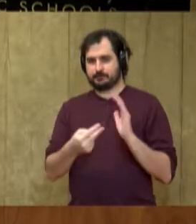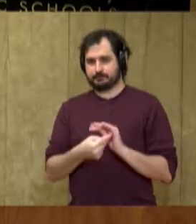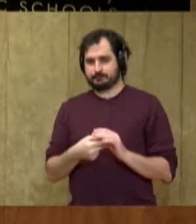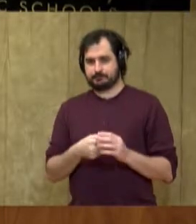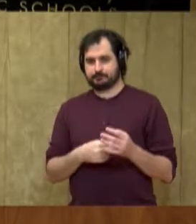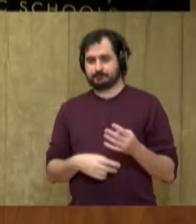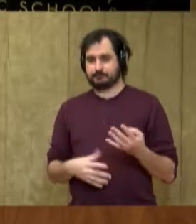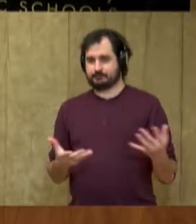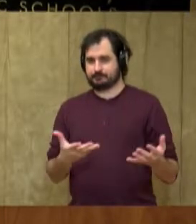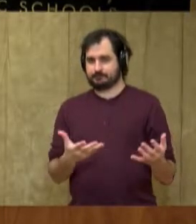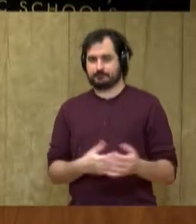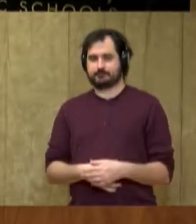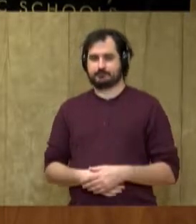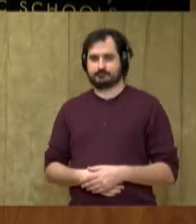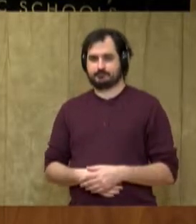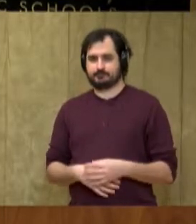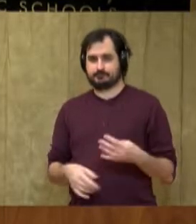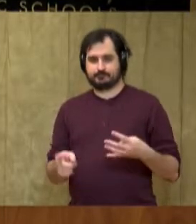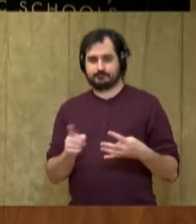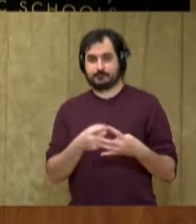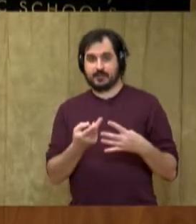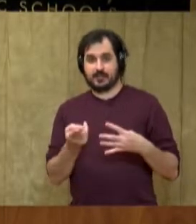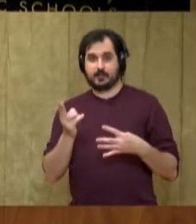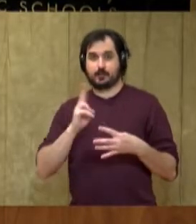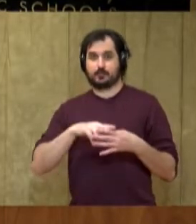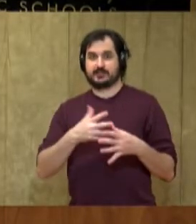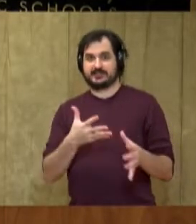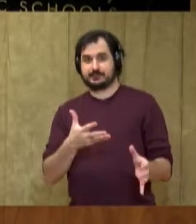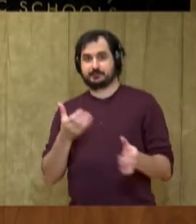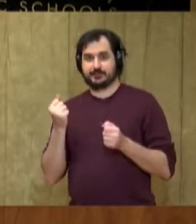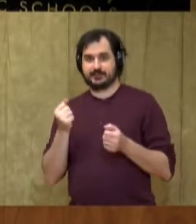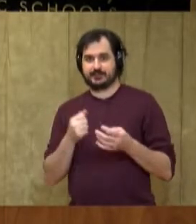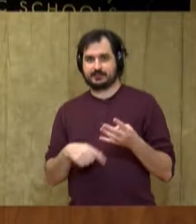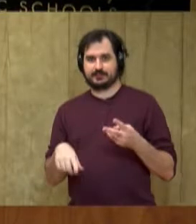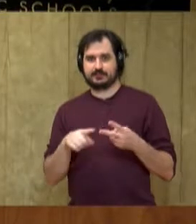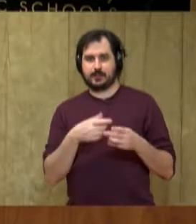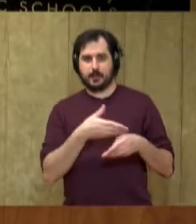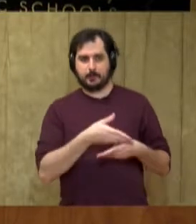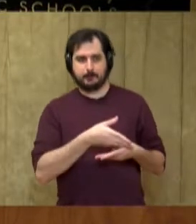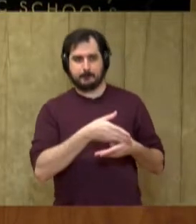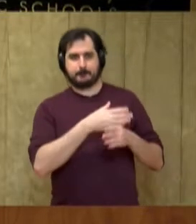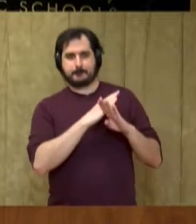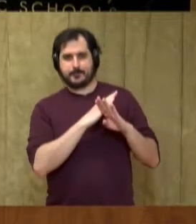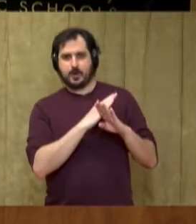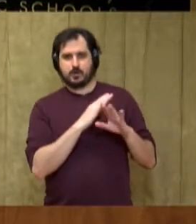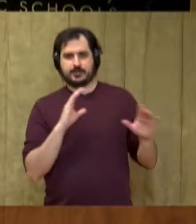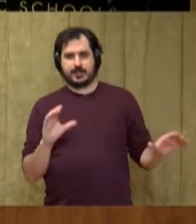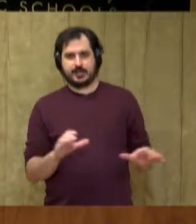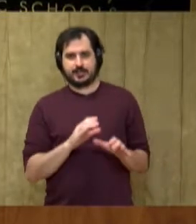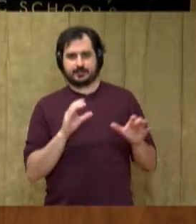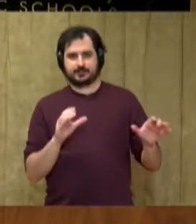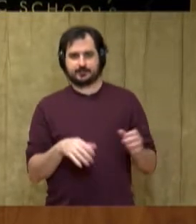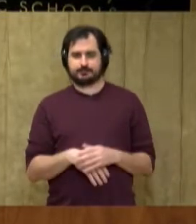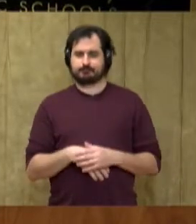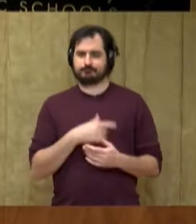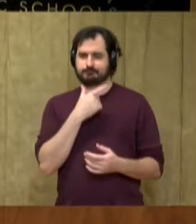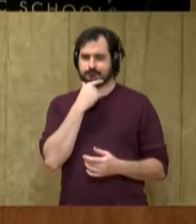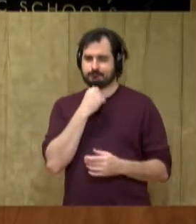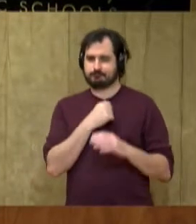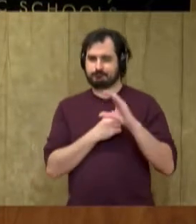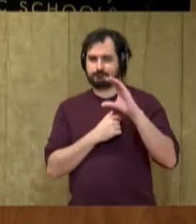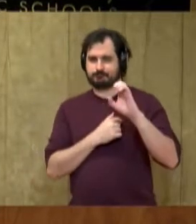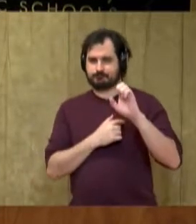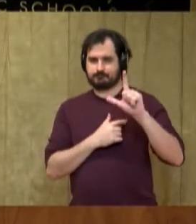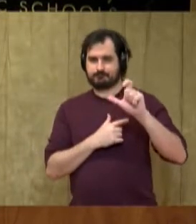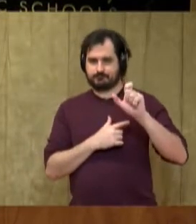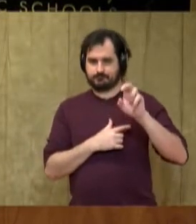speed or to oppose action. So let's think for a minute. If celer means fast, which one of these